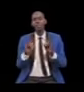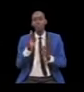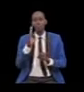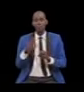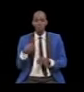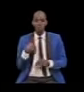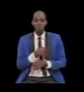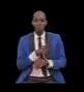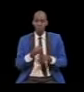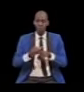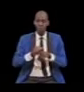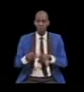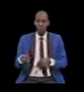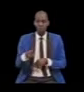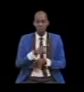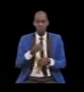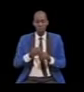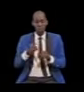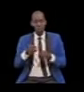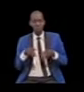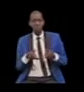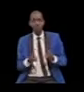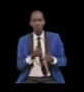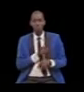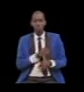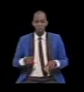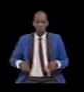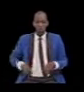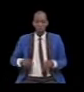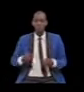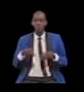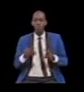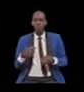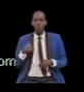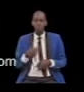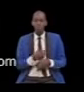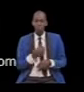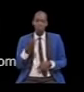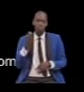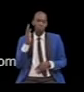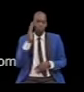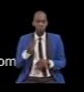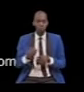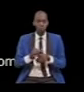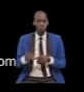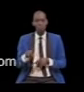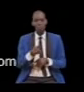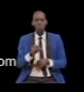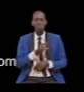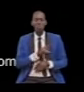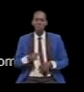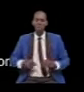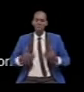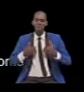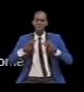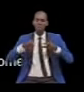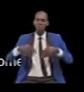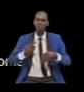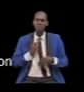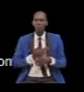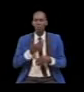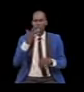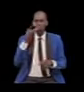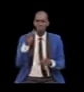train them in the way of the Lord, the way we should train them, the Lord has given us the promise that when they become